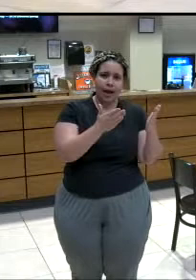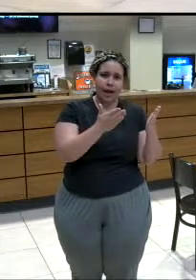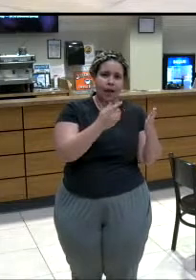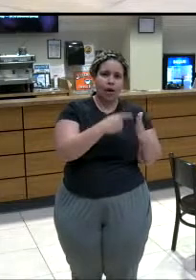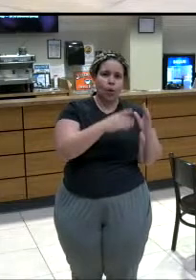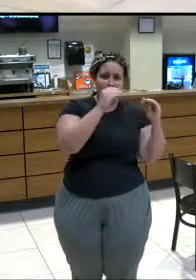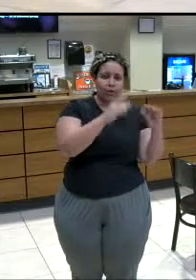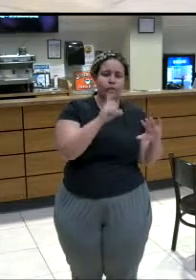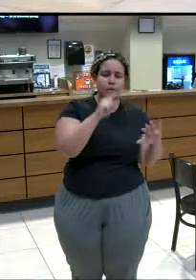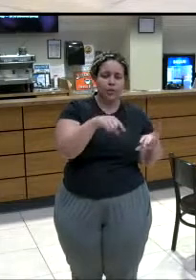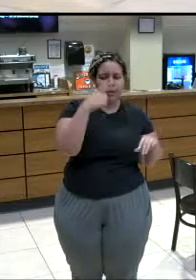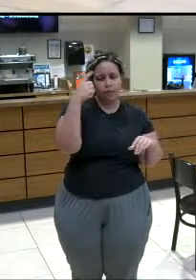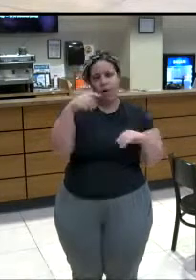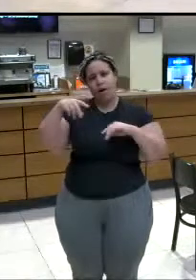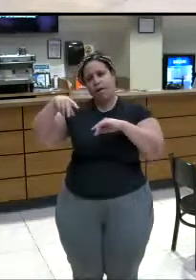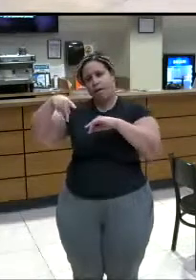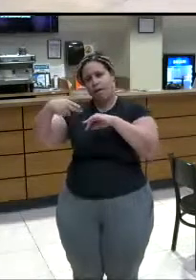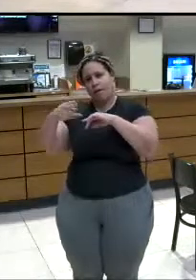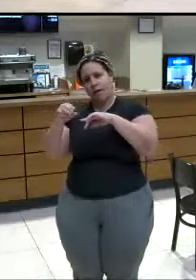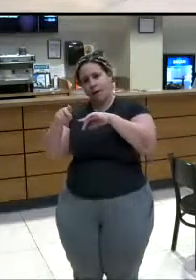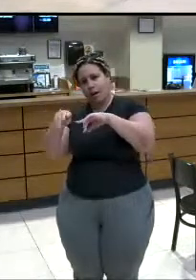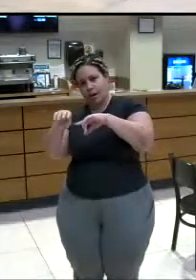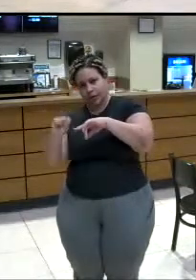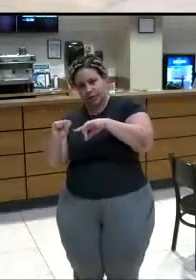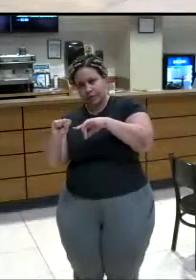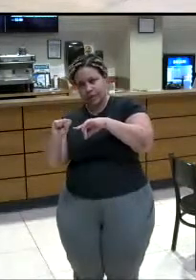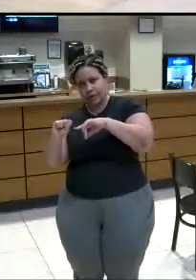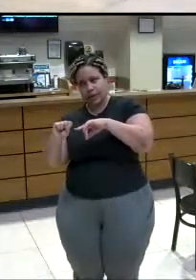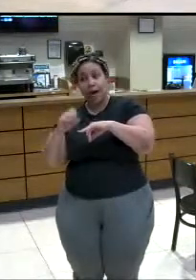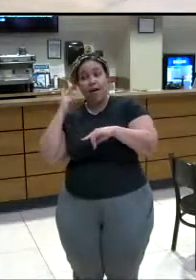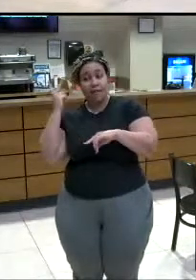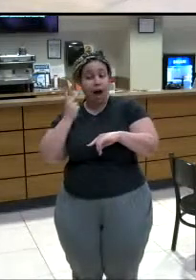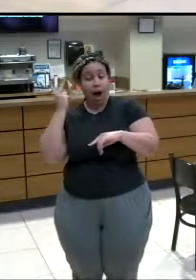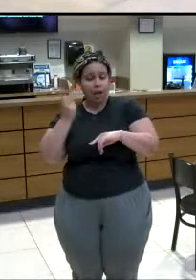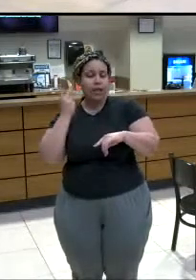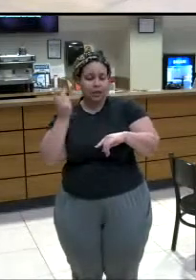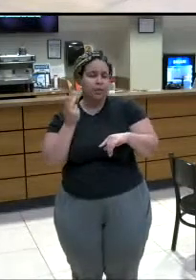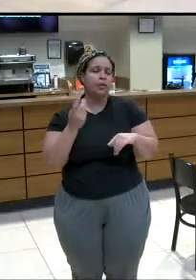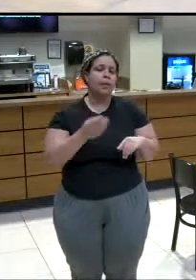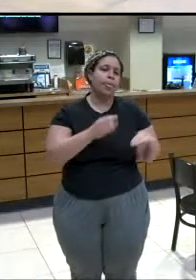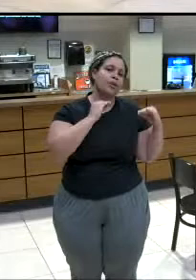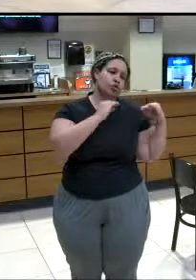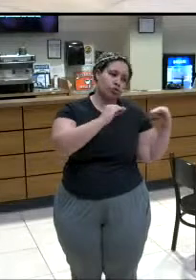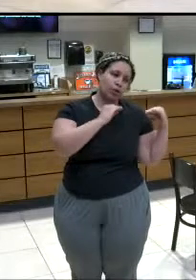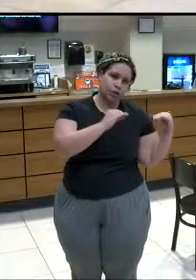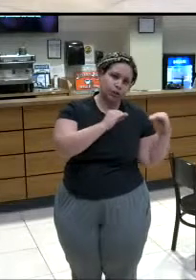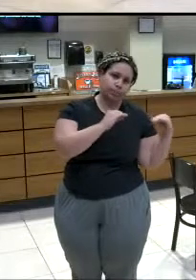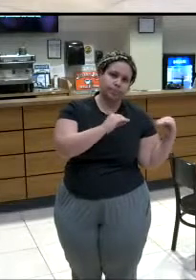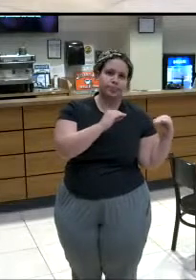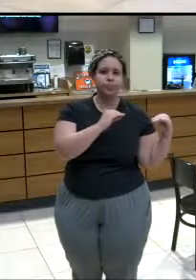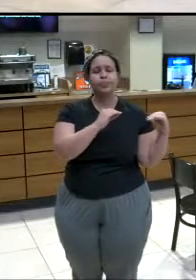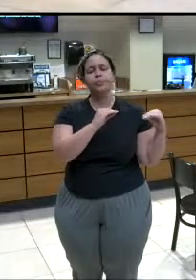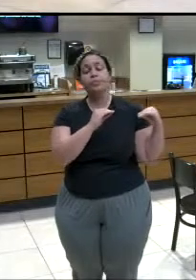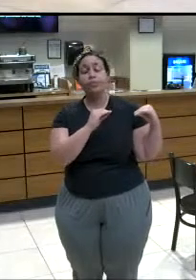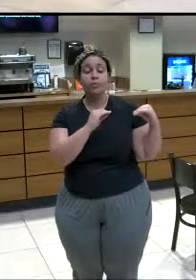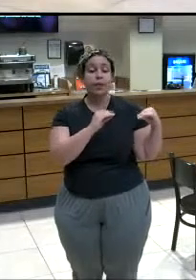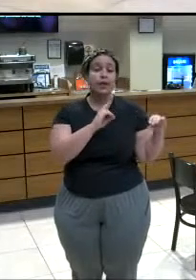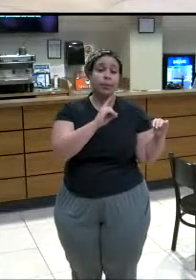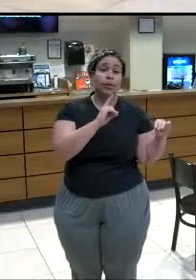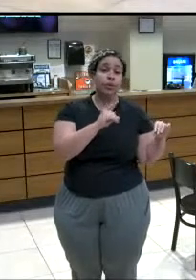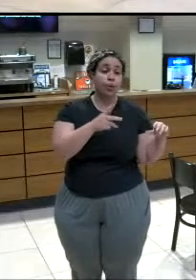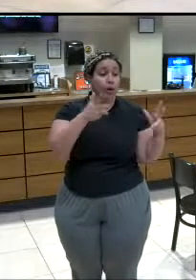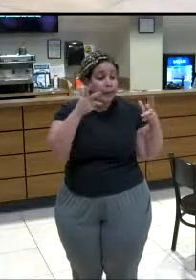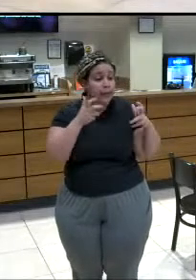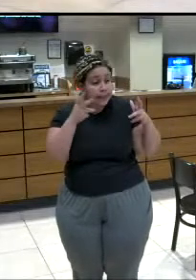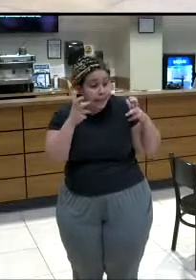phonics instruction. So that is something that we're working on in the background now to make sure that we're listening to teachers, and